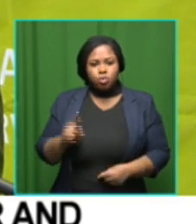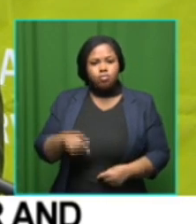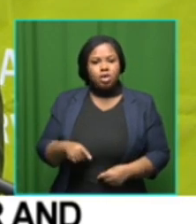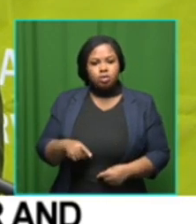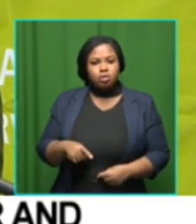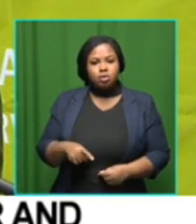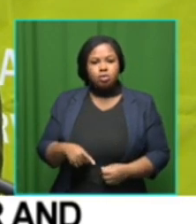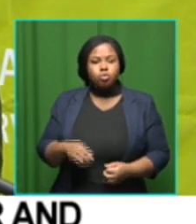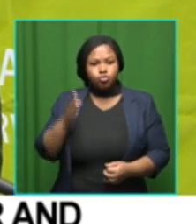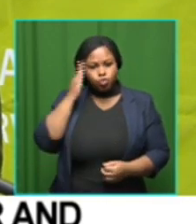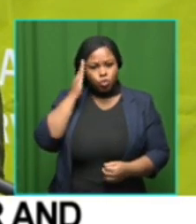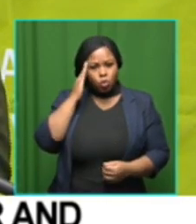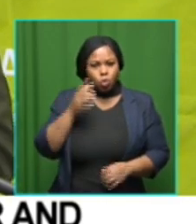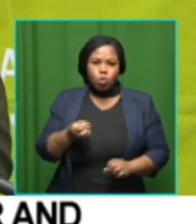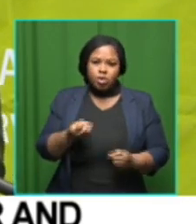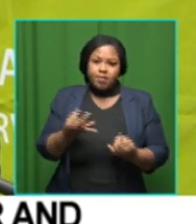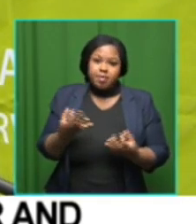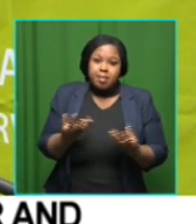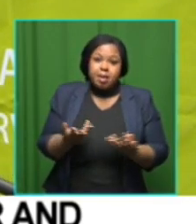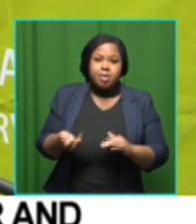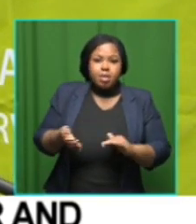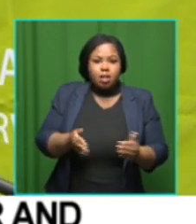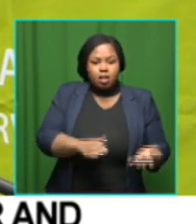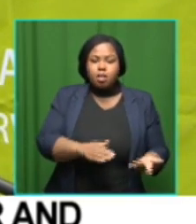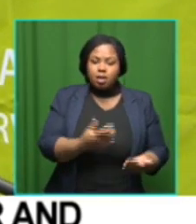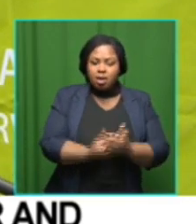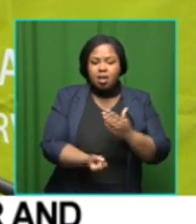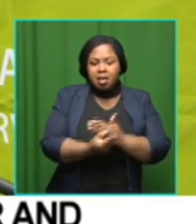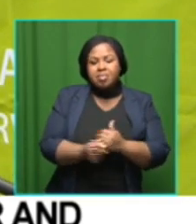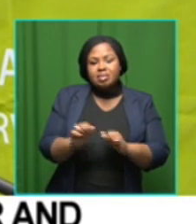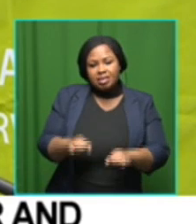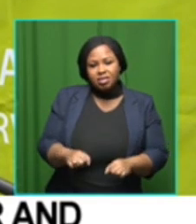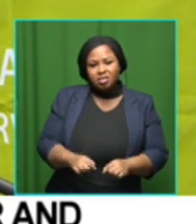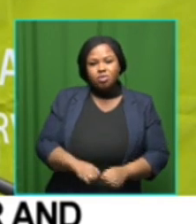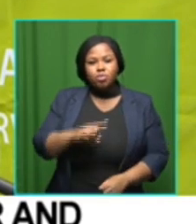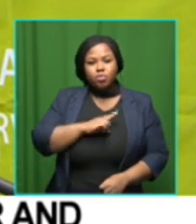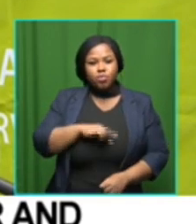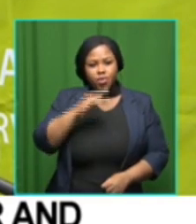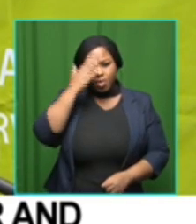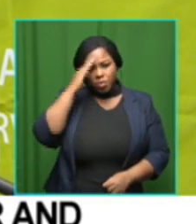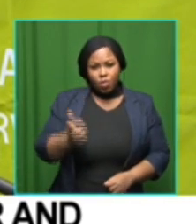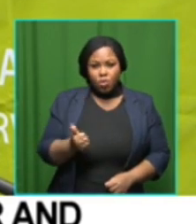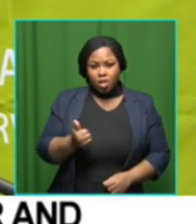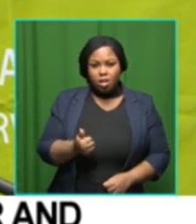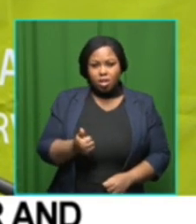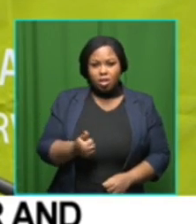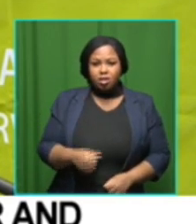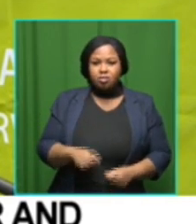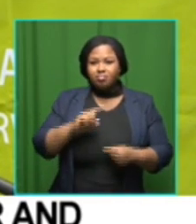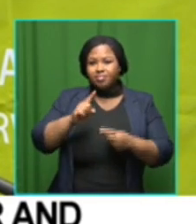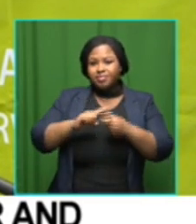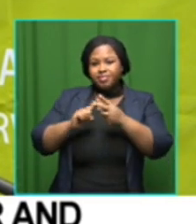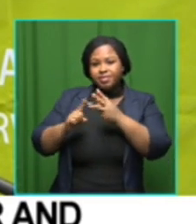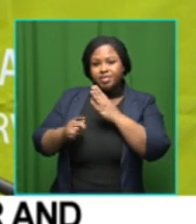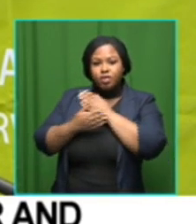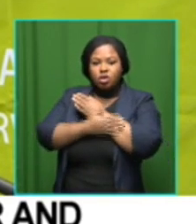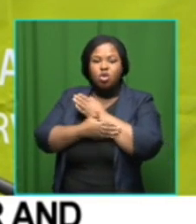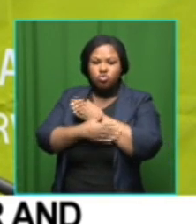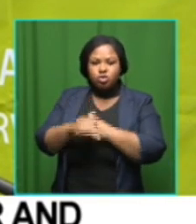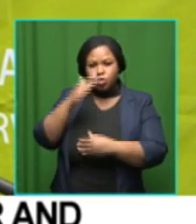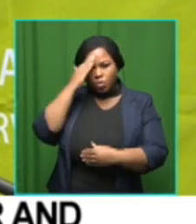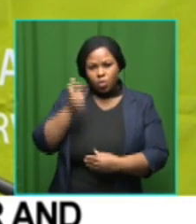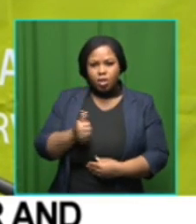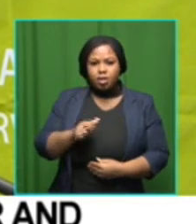the catastrophic scenario. We all know that in terms of what we have learned in all the countries, that